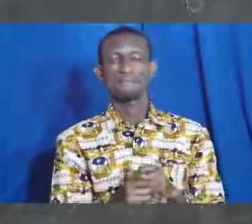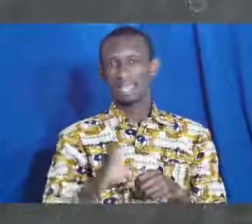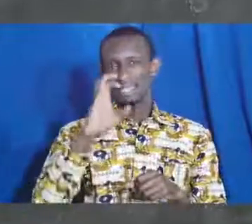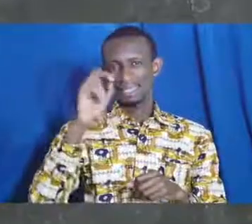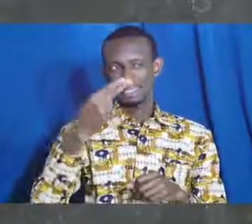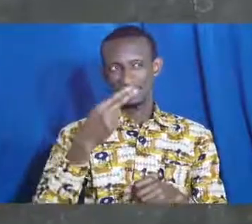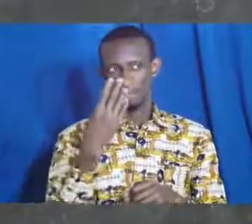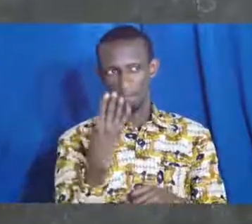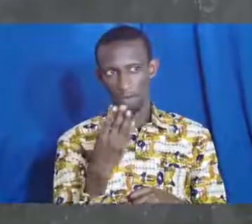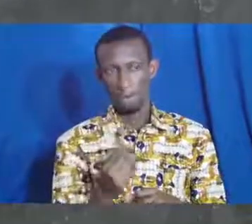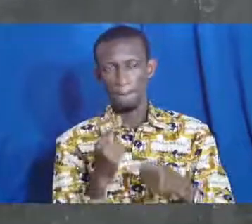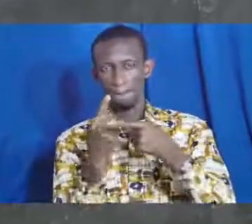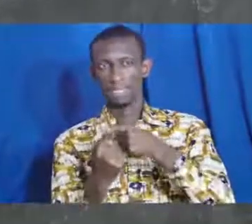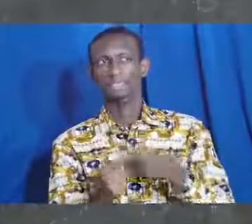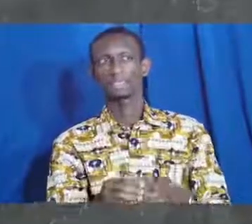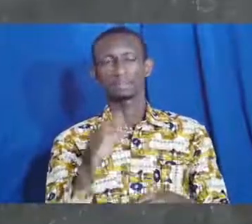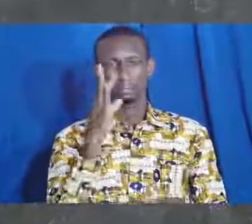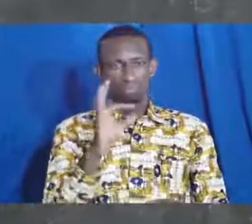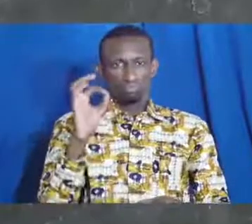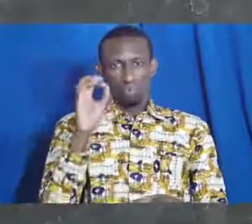This methane gas is a component of